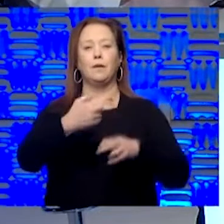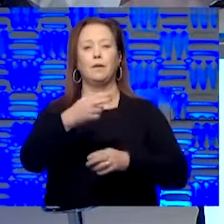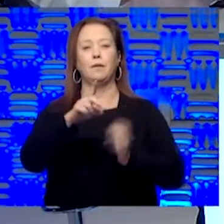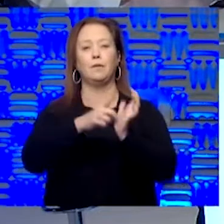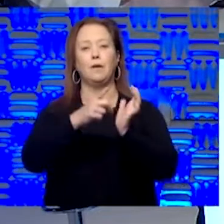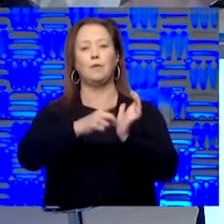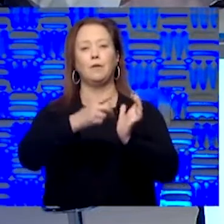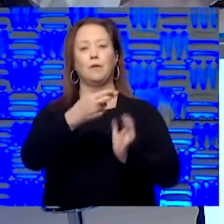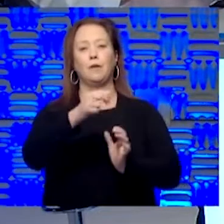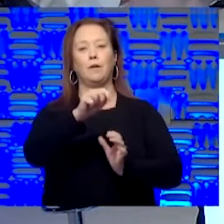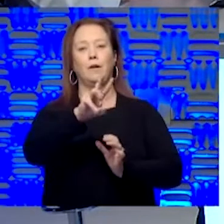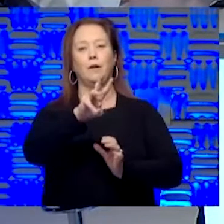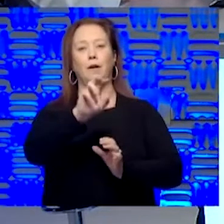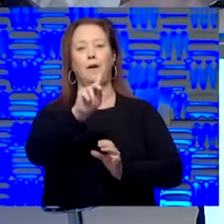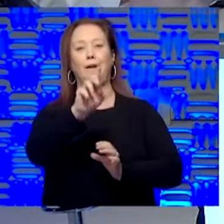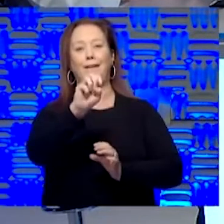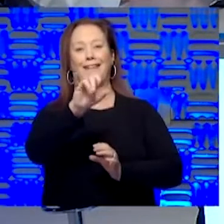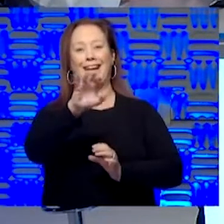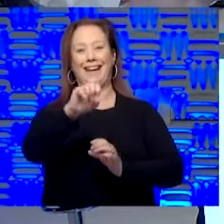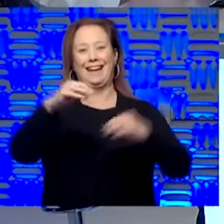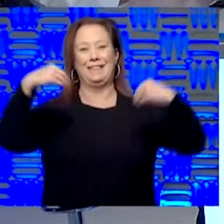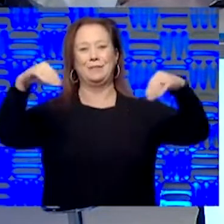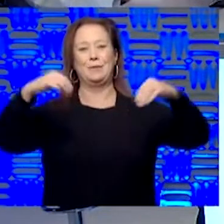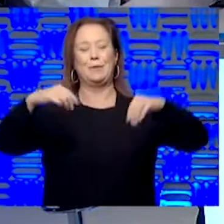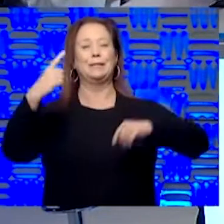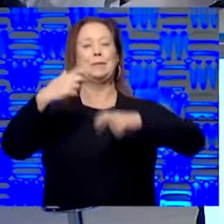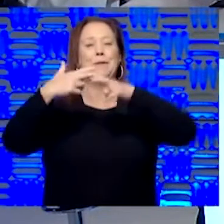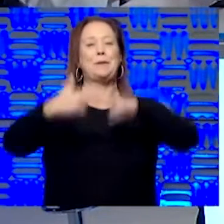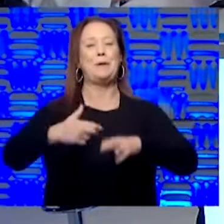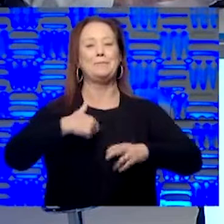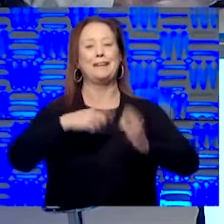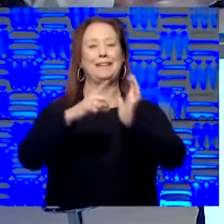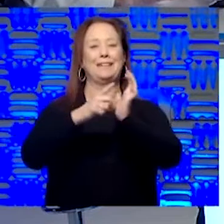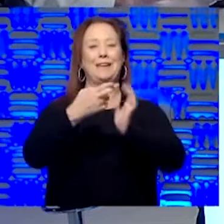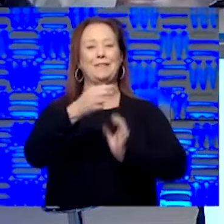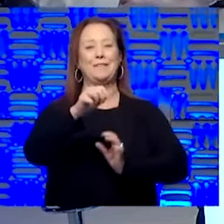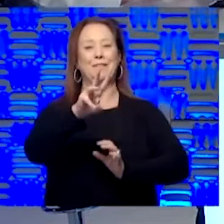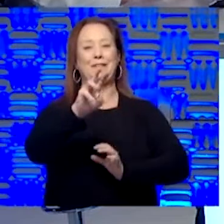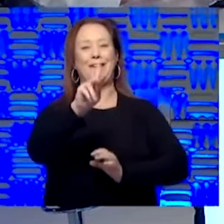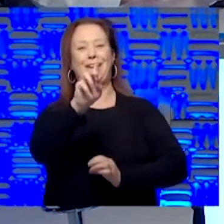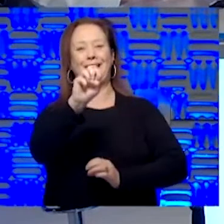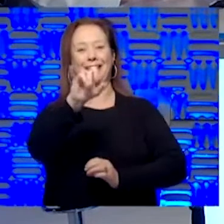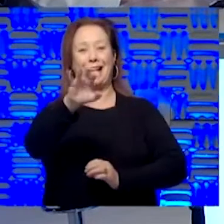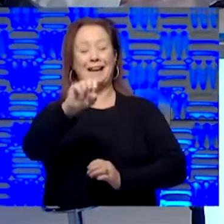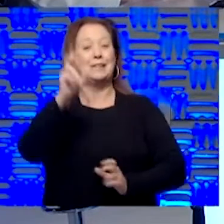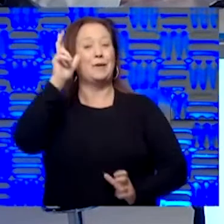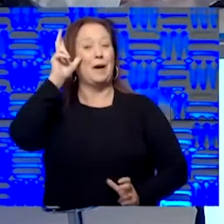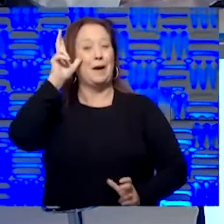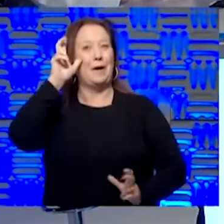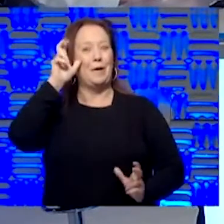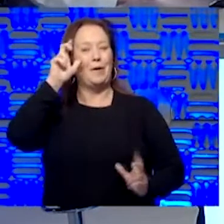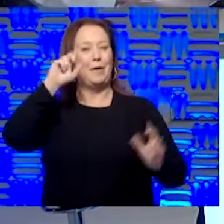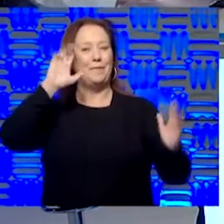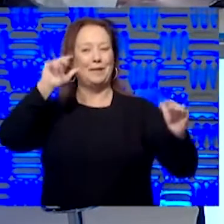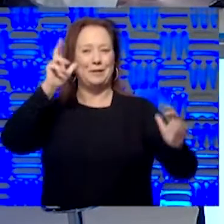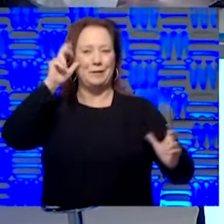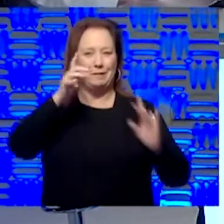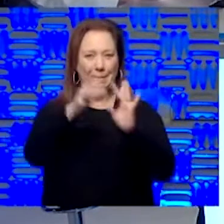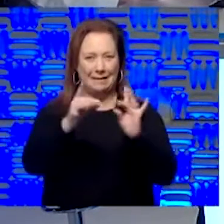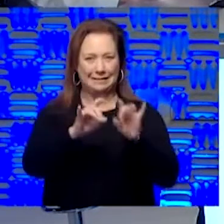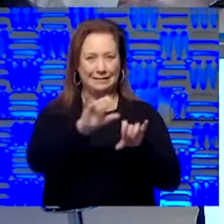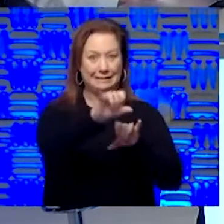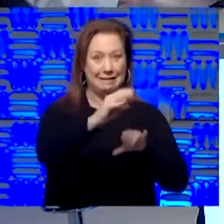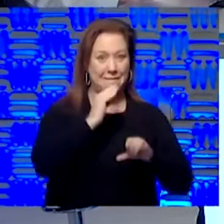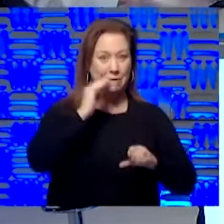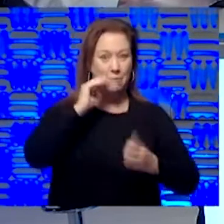Hawkeye yesterday in the store. So Awesome. let's hope that the people are hearing the good message of washing your hands and staying home. Today,